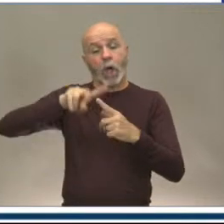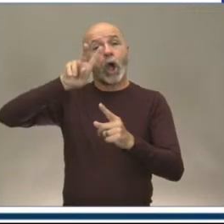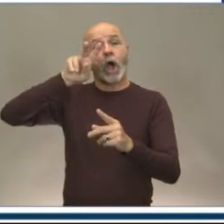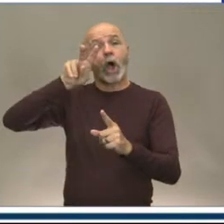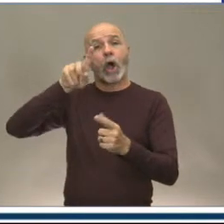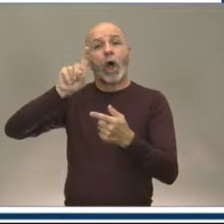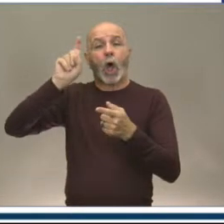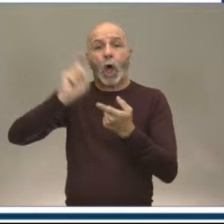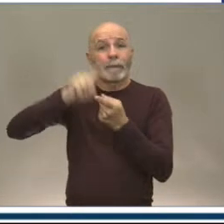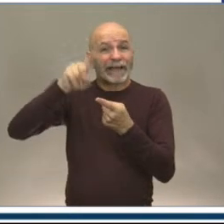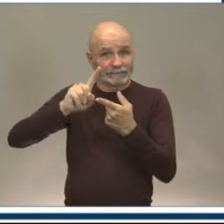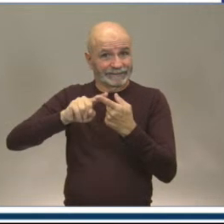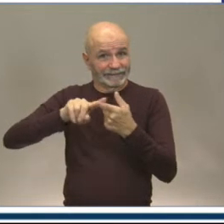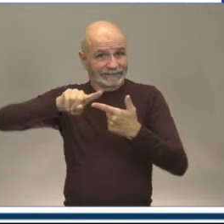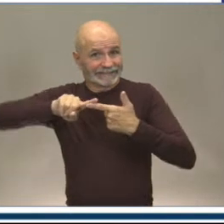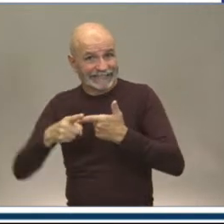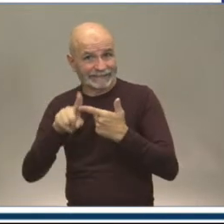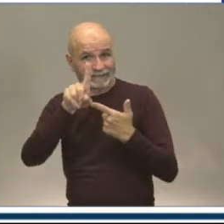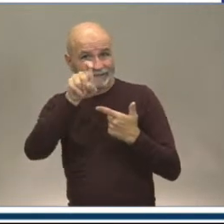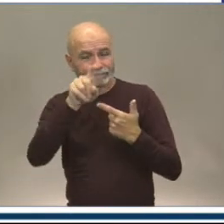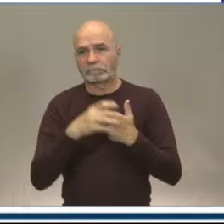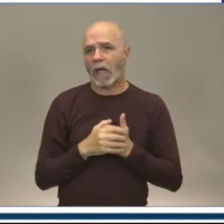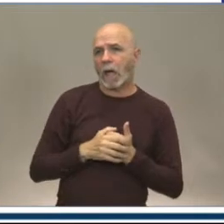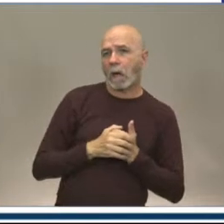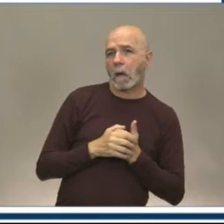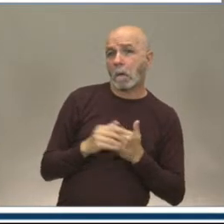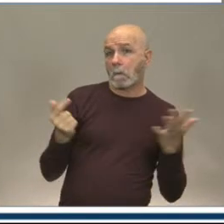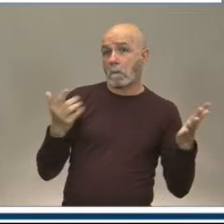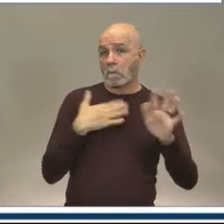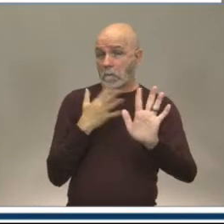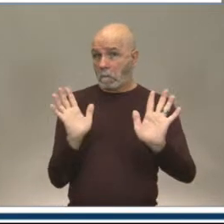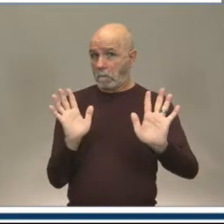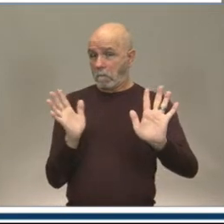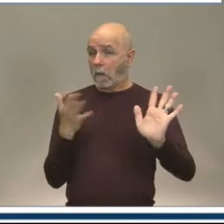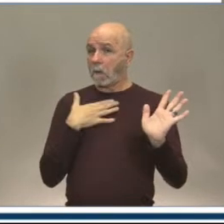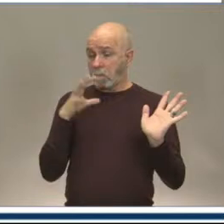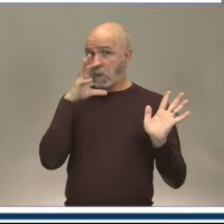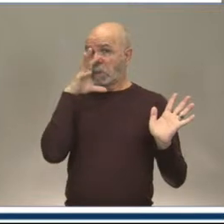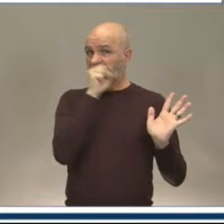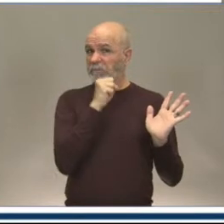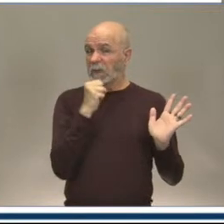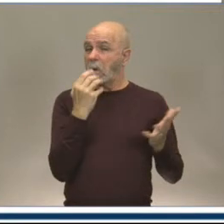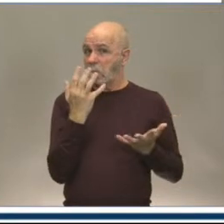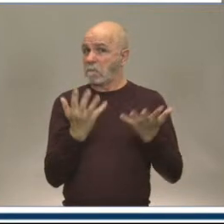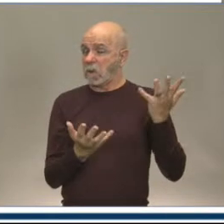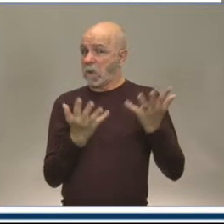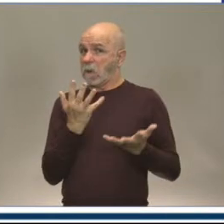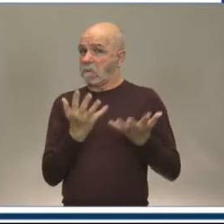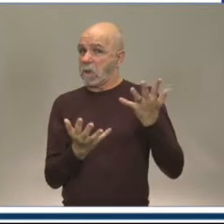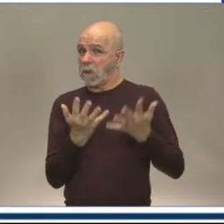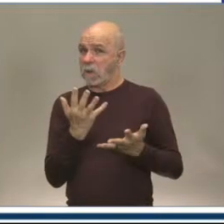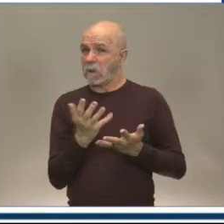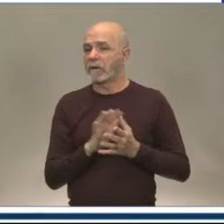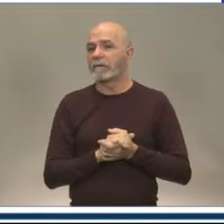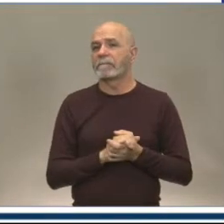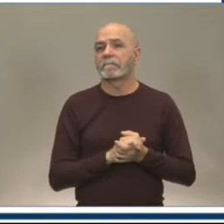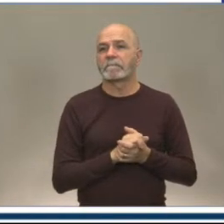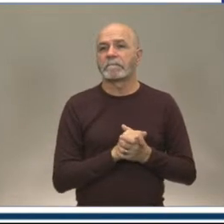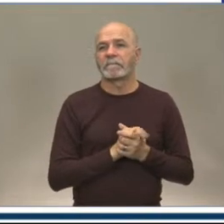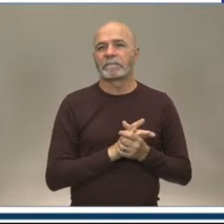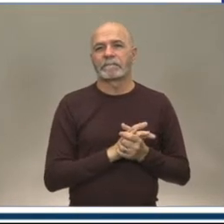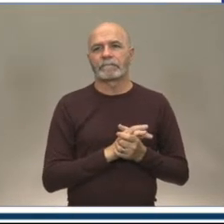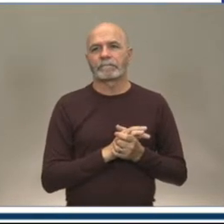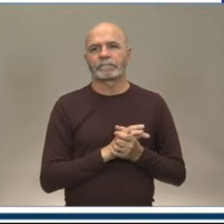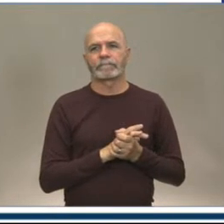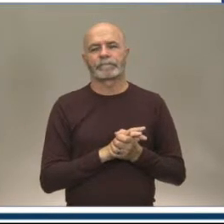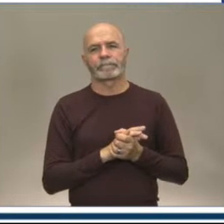second child. I'm assuming that's part that we're doing that, but we can confirm that. Okay, and I also have readers asking